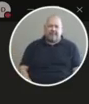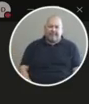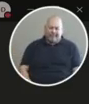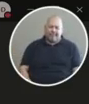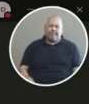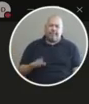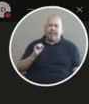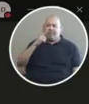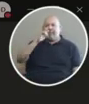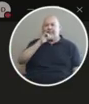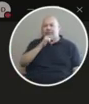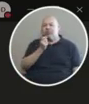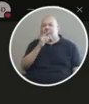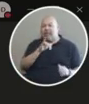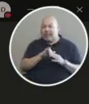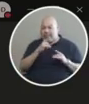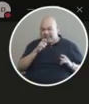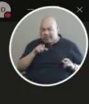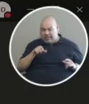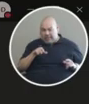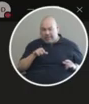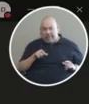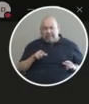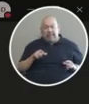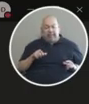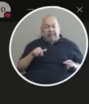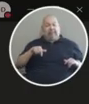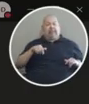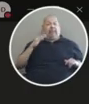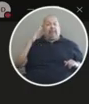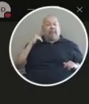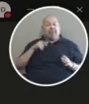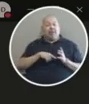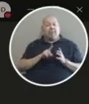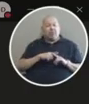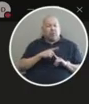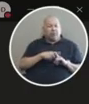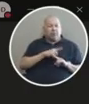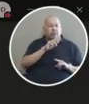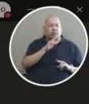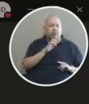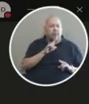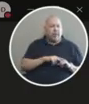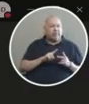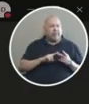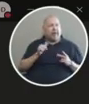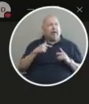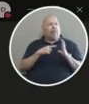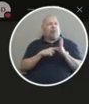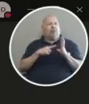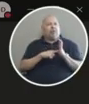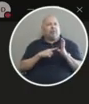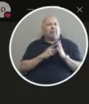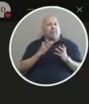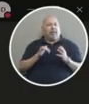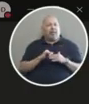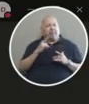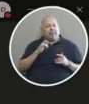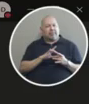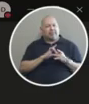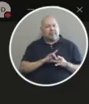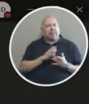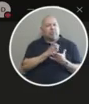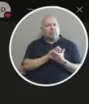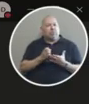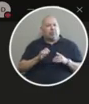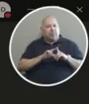exactly. Yes, because they do understand that they're experiencing late payments on their rent and other debt that business might have with regards to